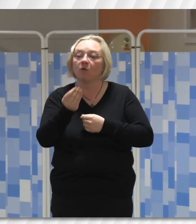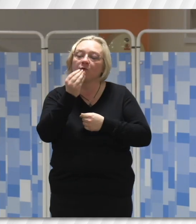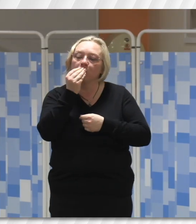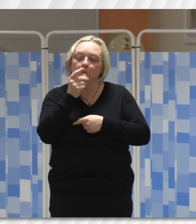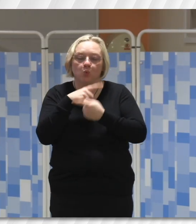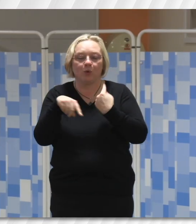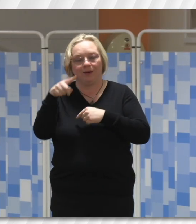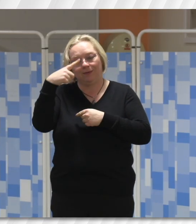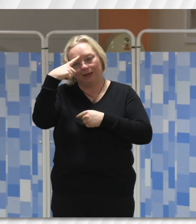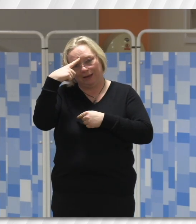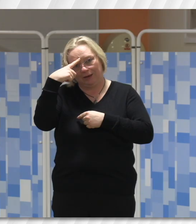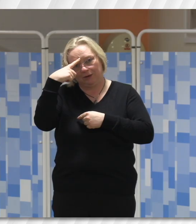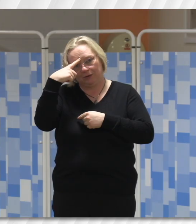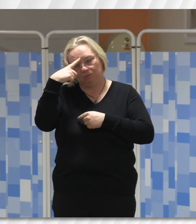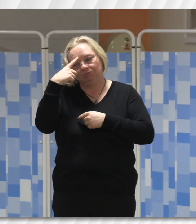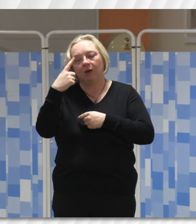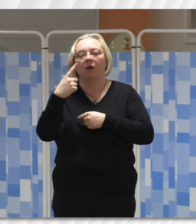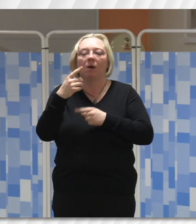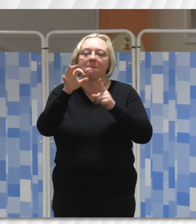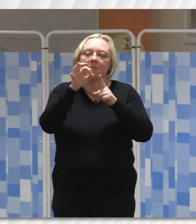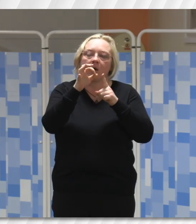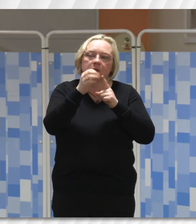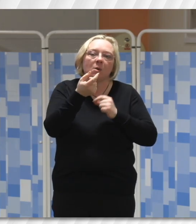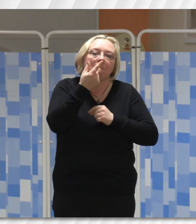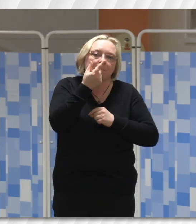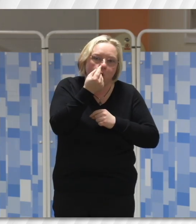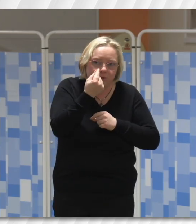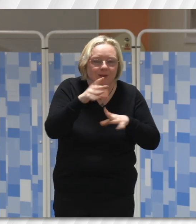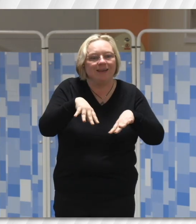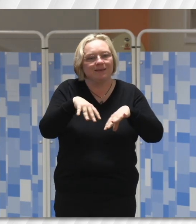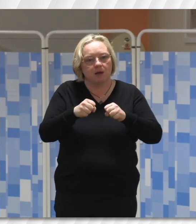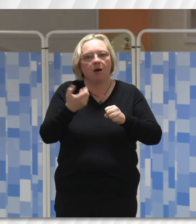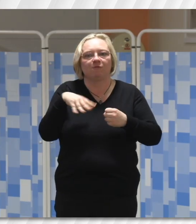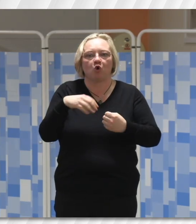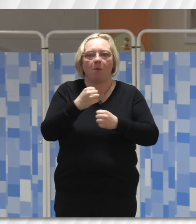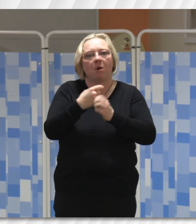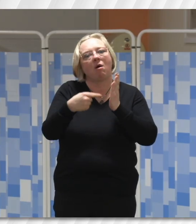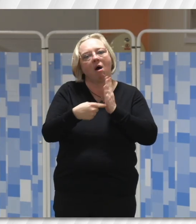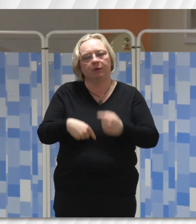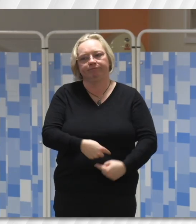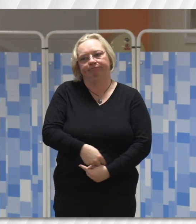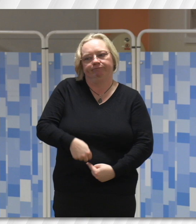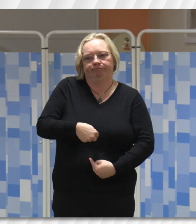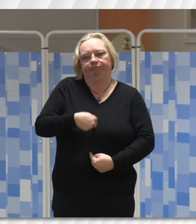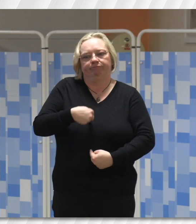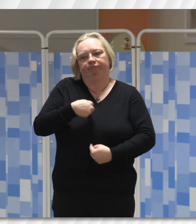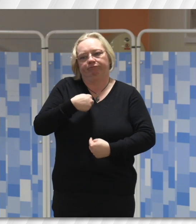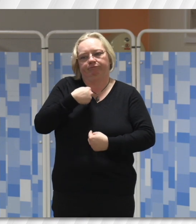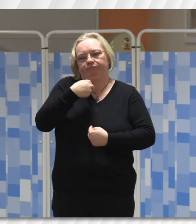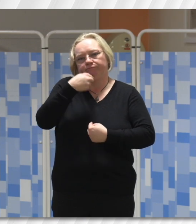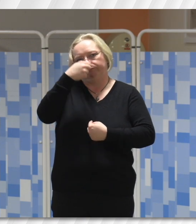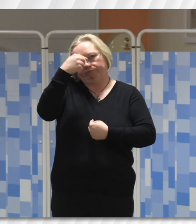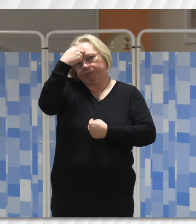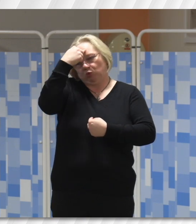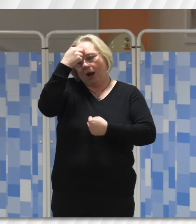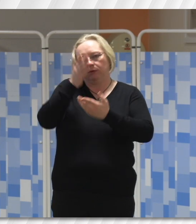think that Parkinson's could start in your gut and work its way up over 20 years to make its way to your brain. There's a possibility